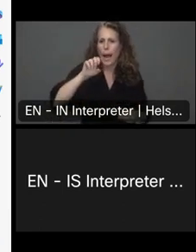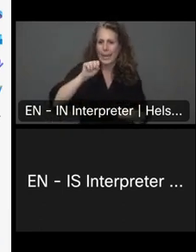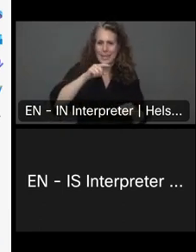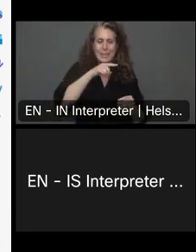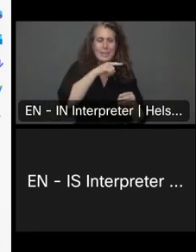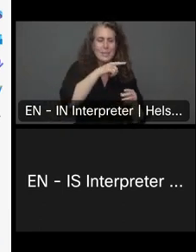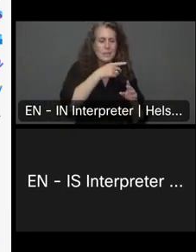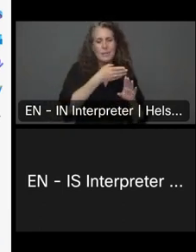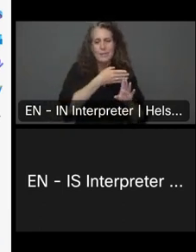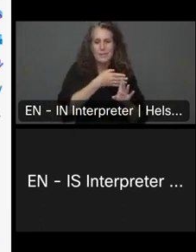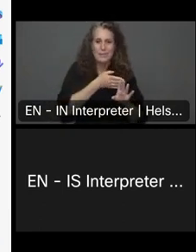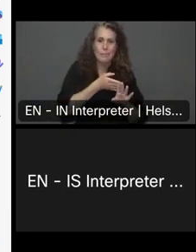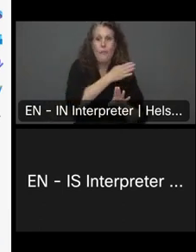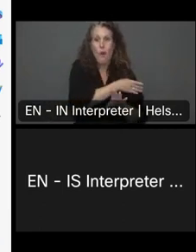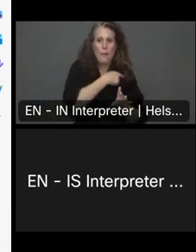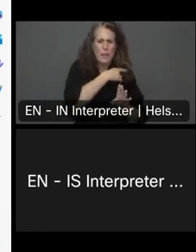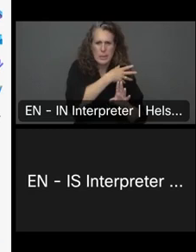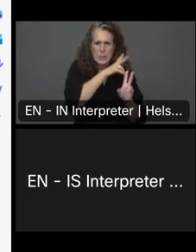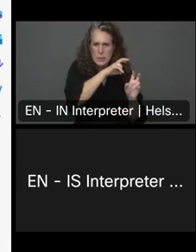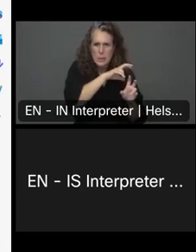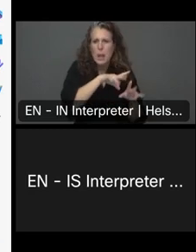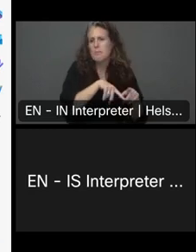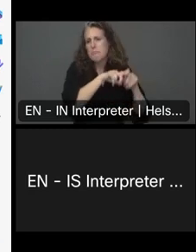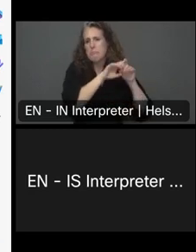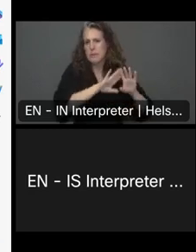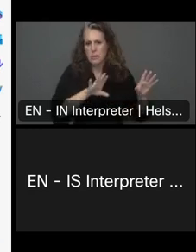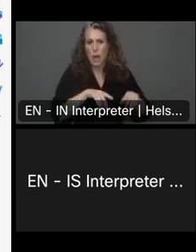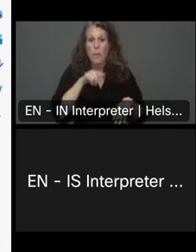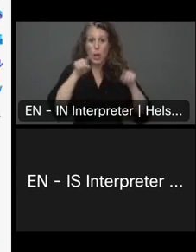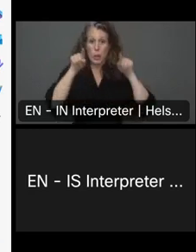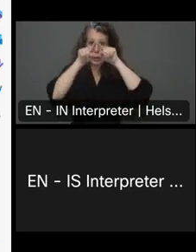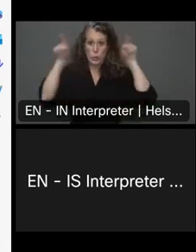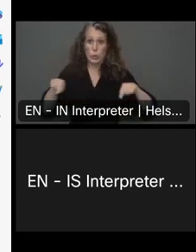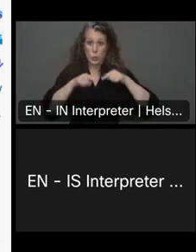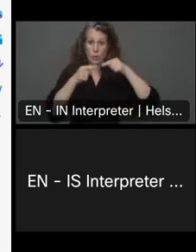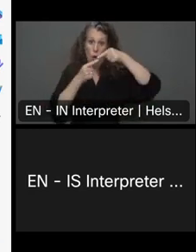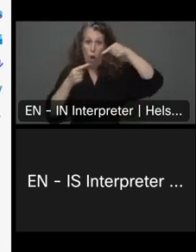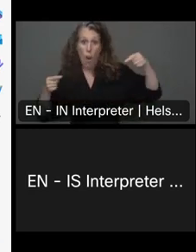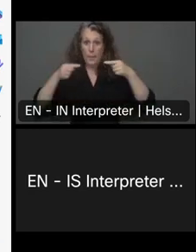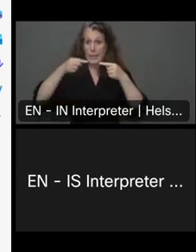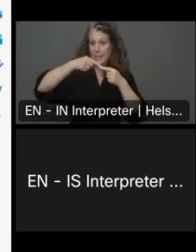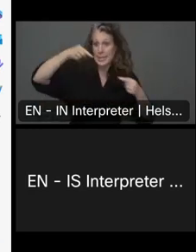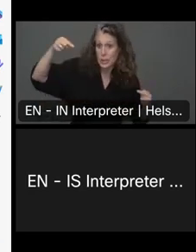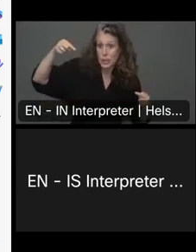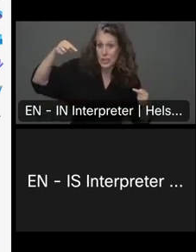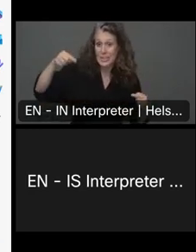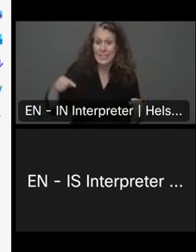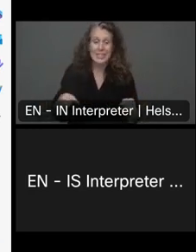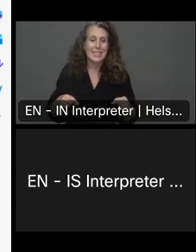me. Aquinas noted that given the square of opposition formulated by